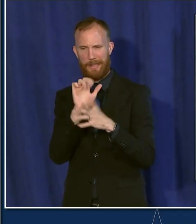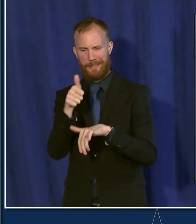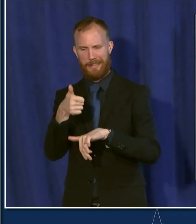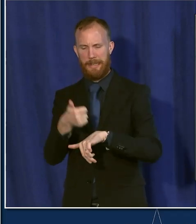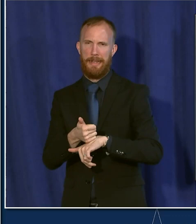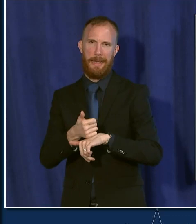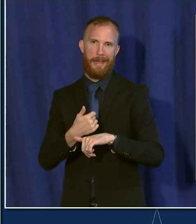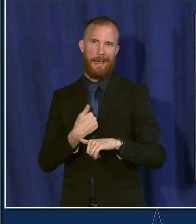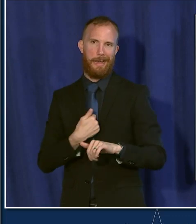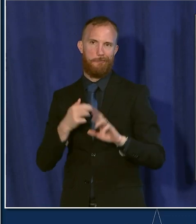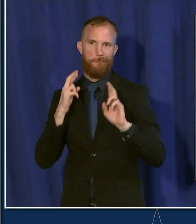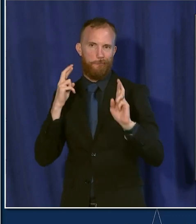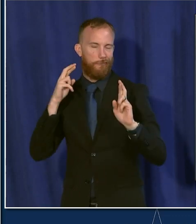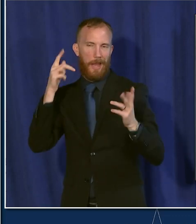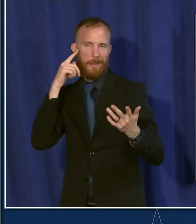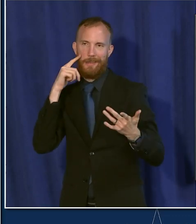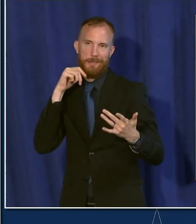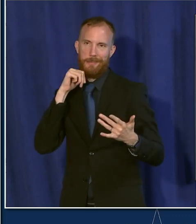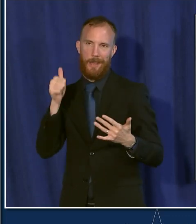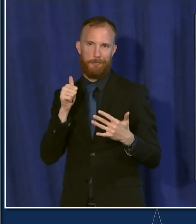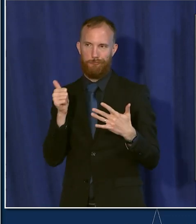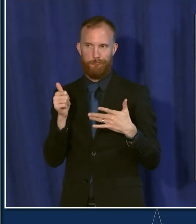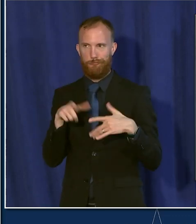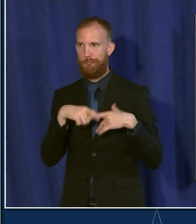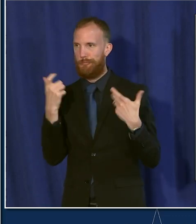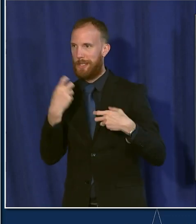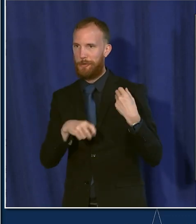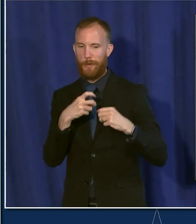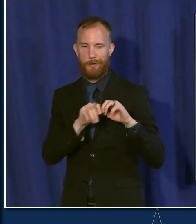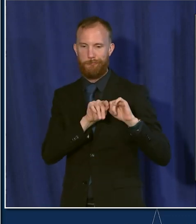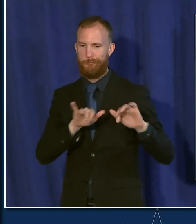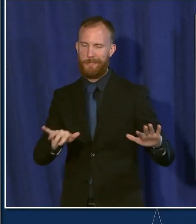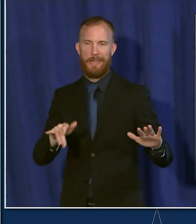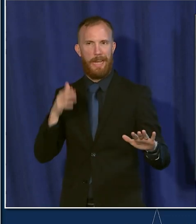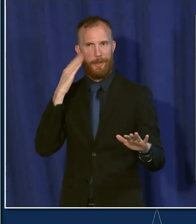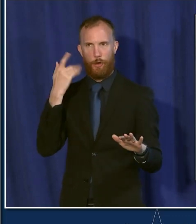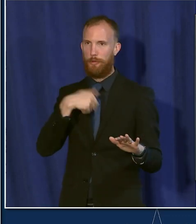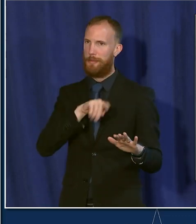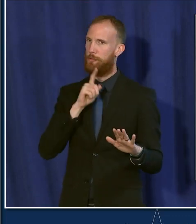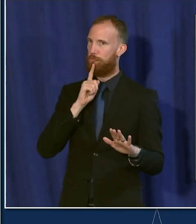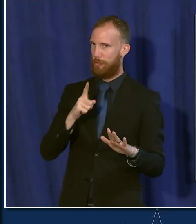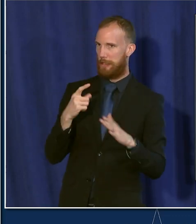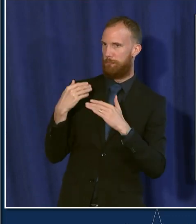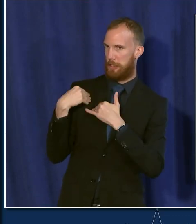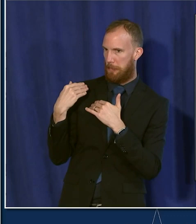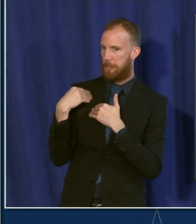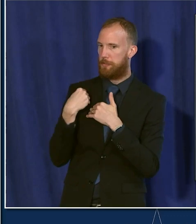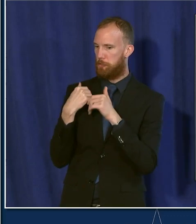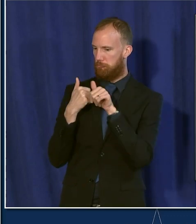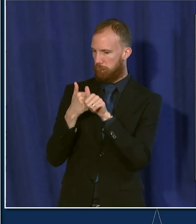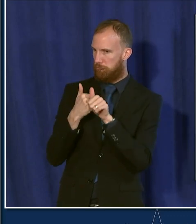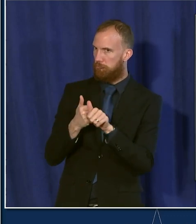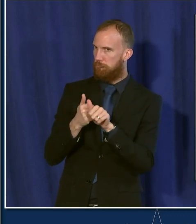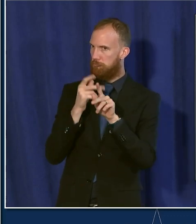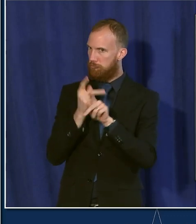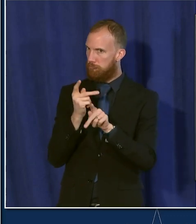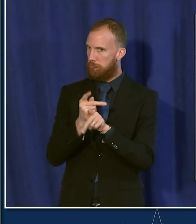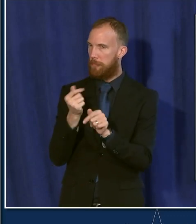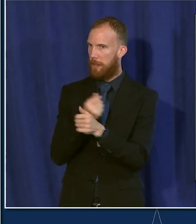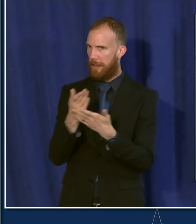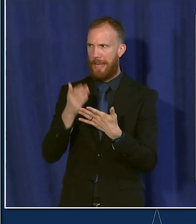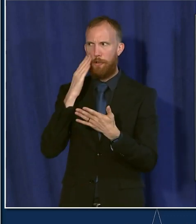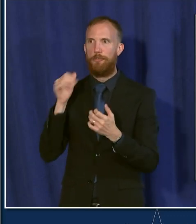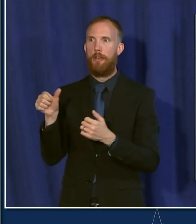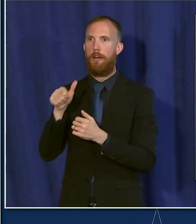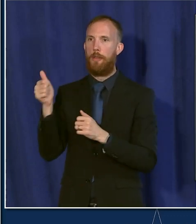a significant problem, and I certainly know we're being a lot more responsible than many other settings that are just as large that are gathering